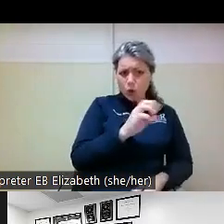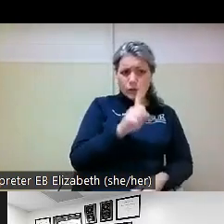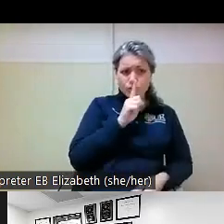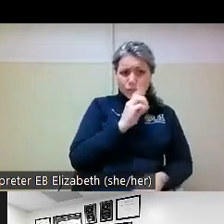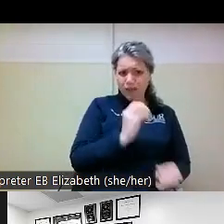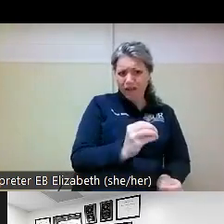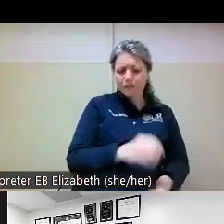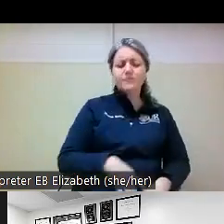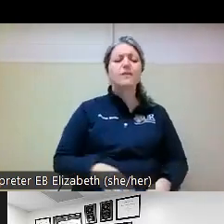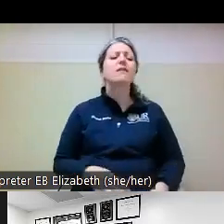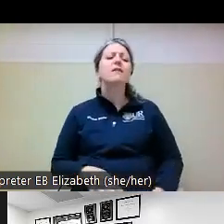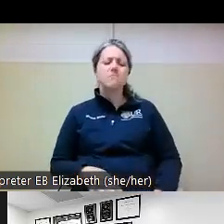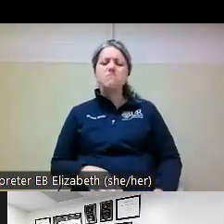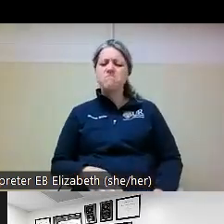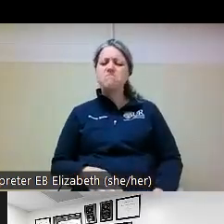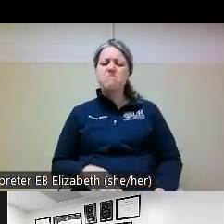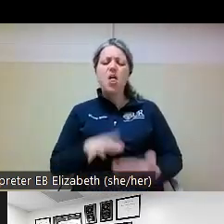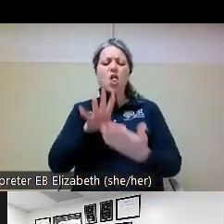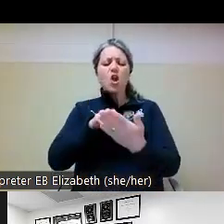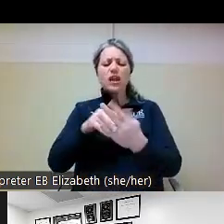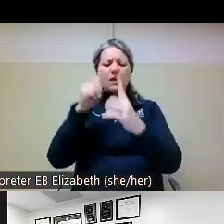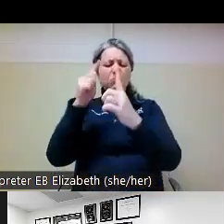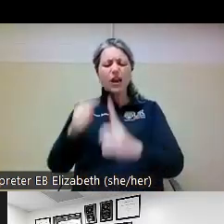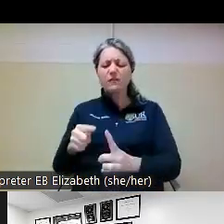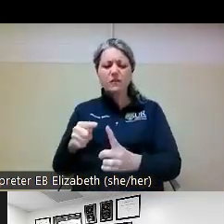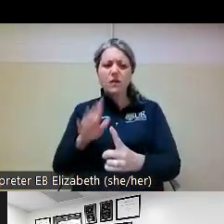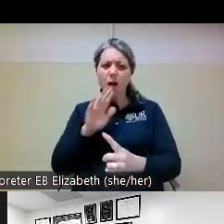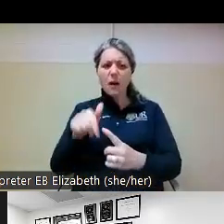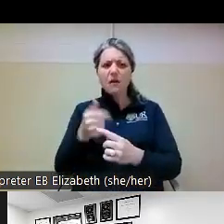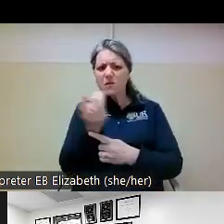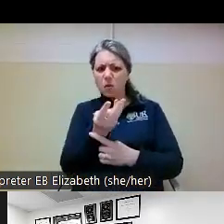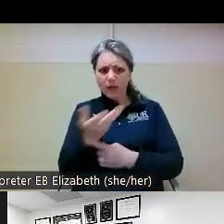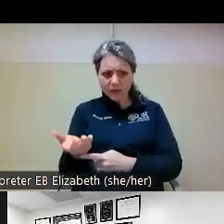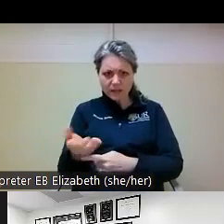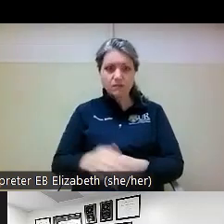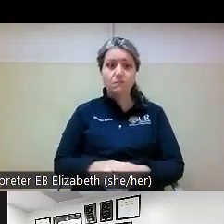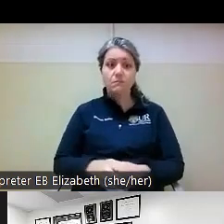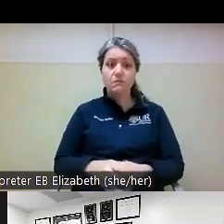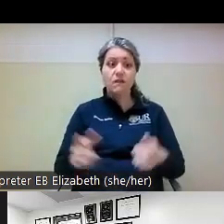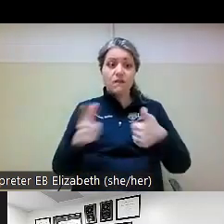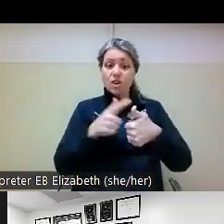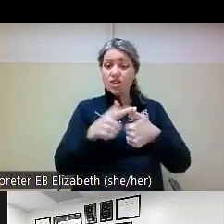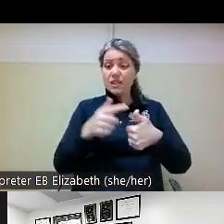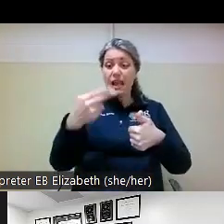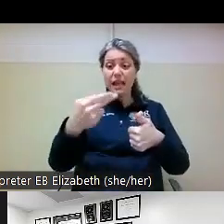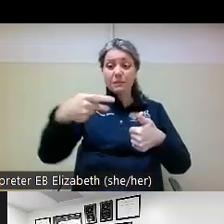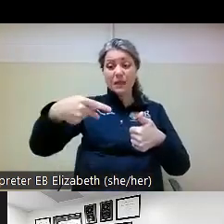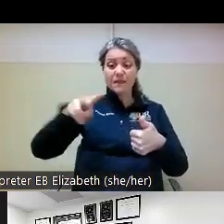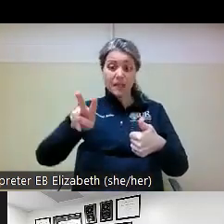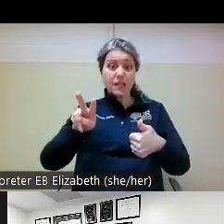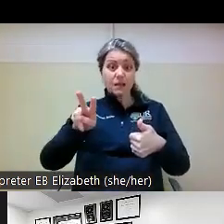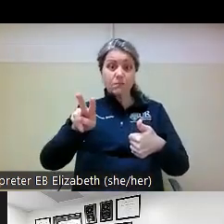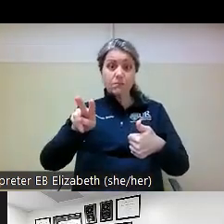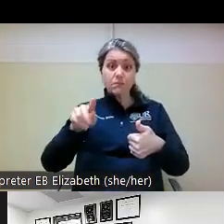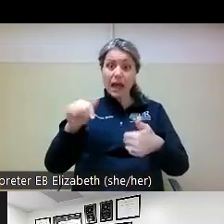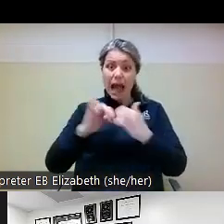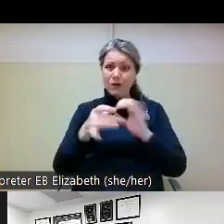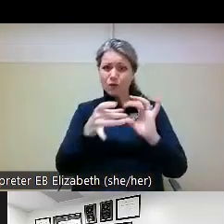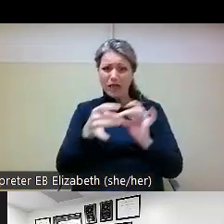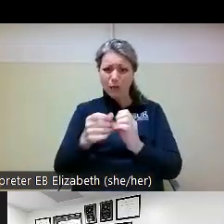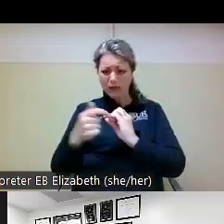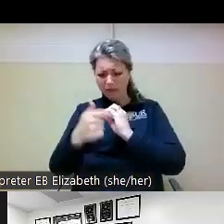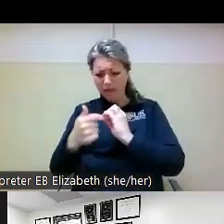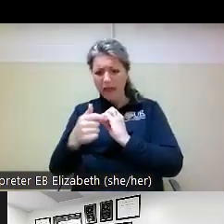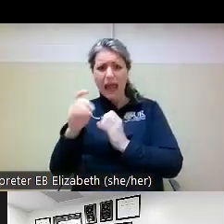So we'll be talking about a couple of things. First, we need to discuss human papillomavirus, HPV, and its relation to anal